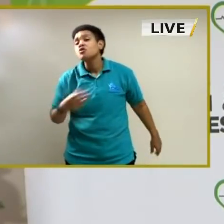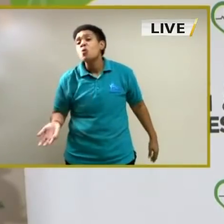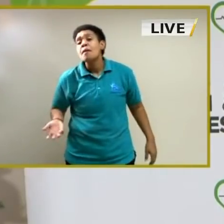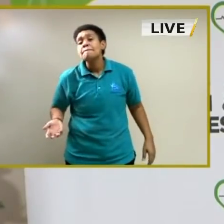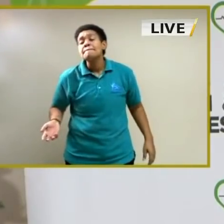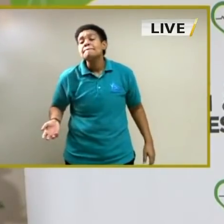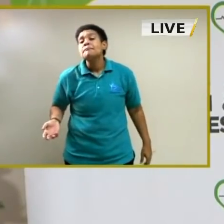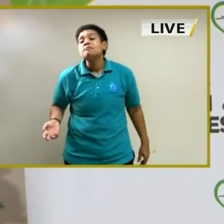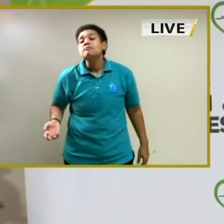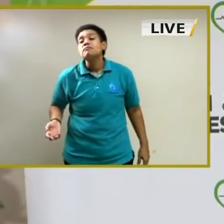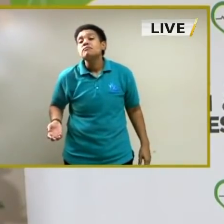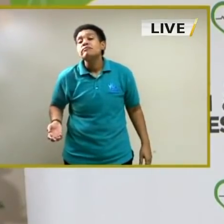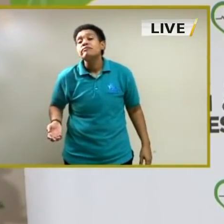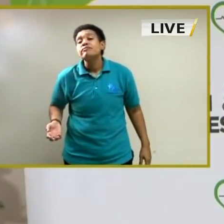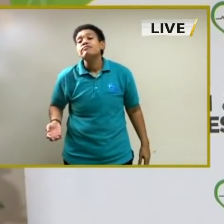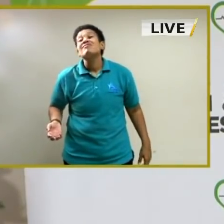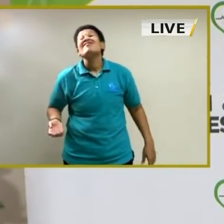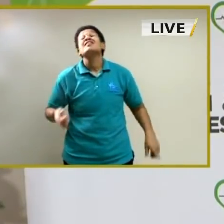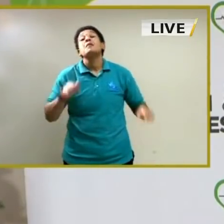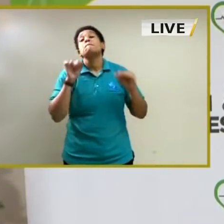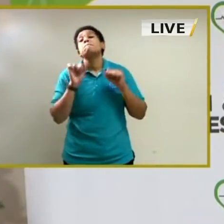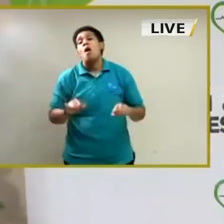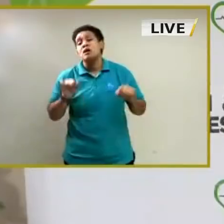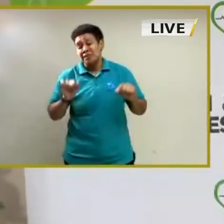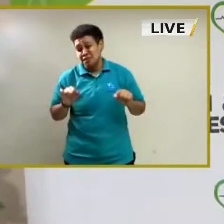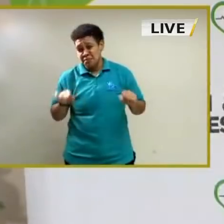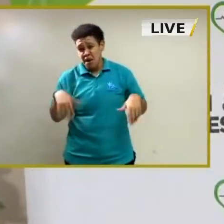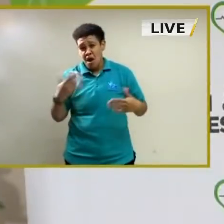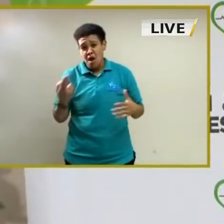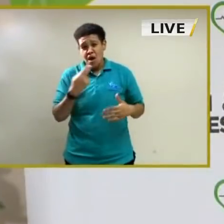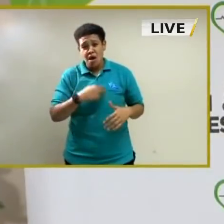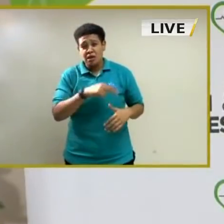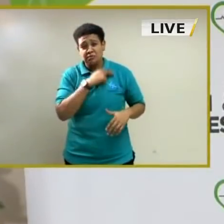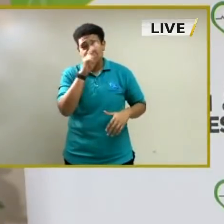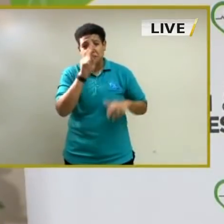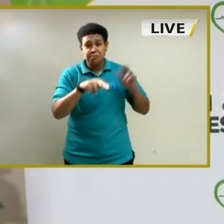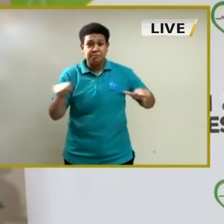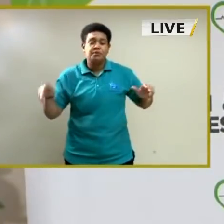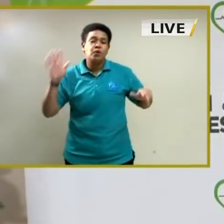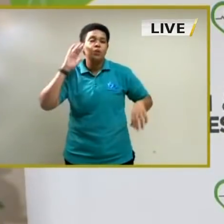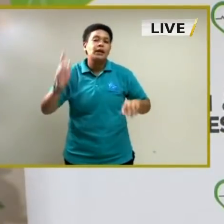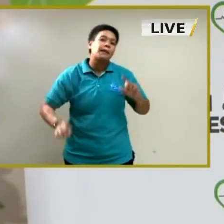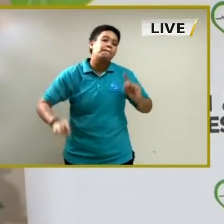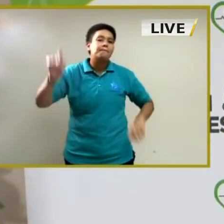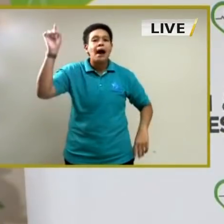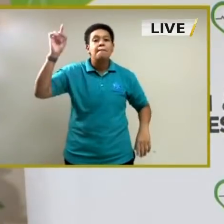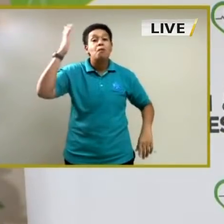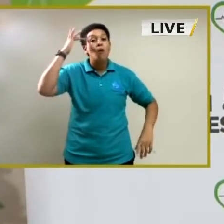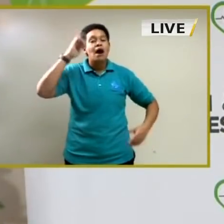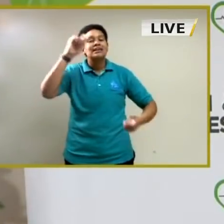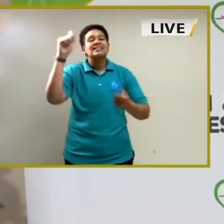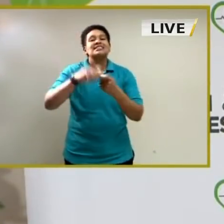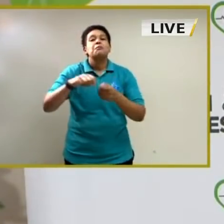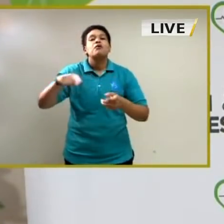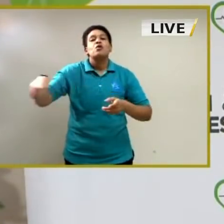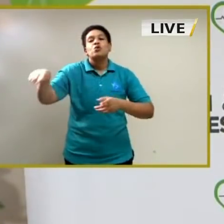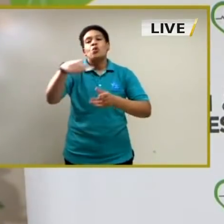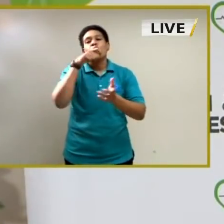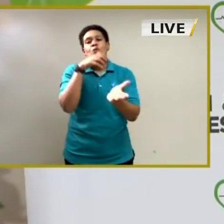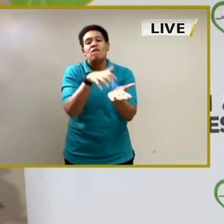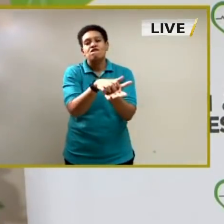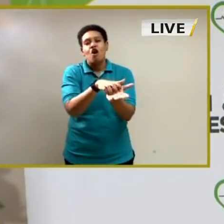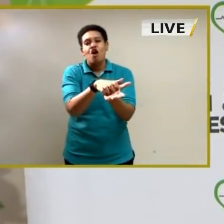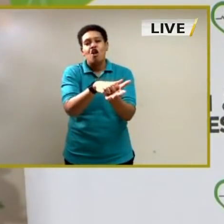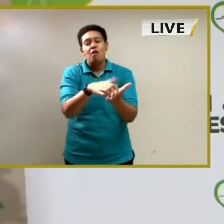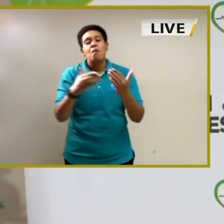the greater the likelihood of hospitalization going up, particularly among the vulnerable, the